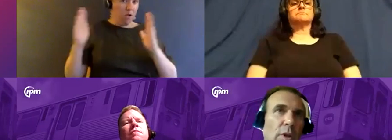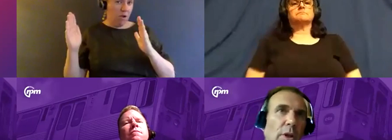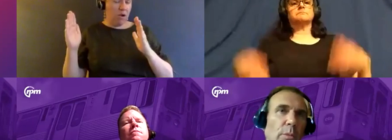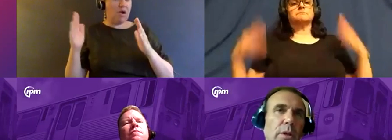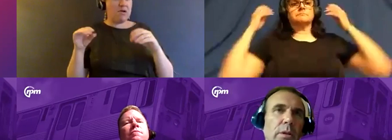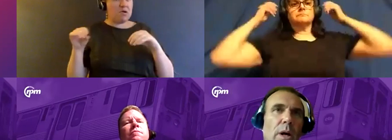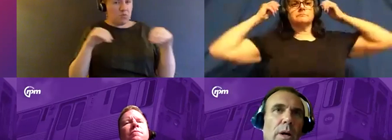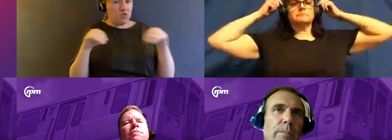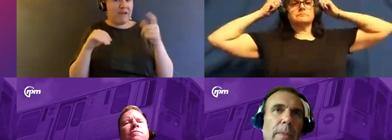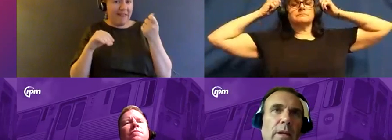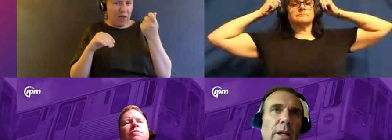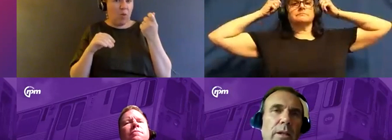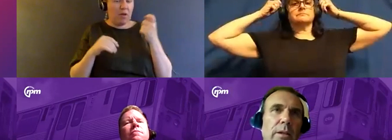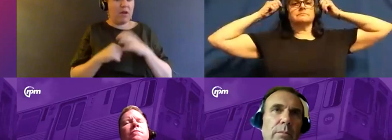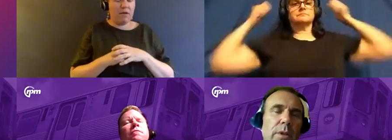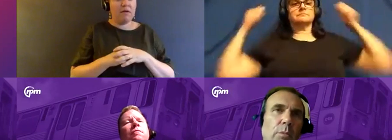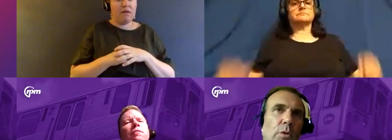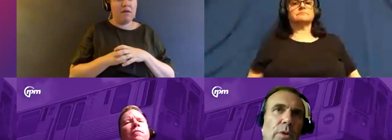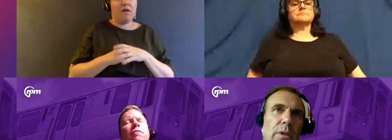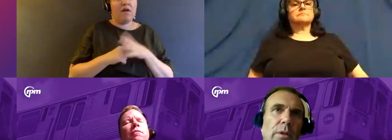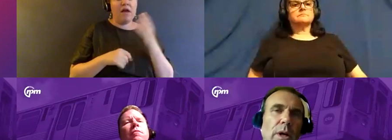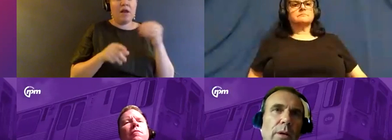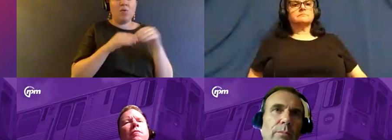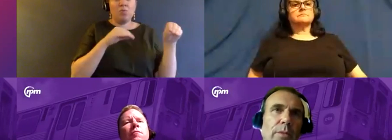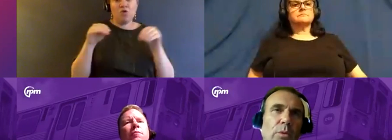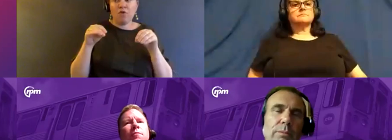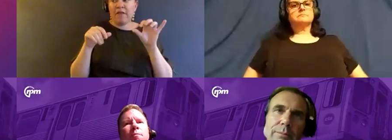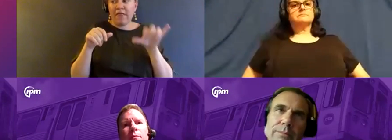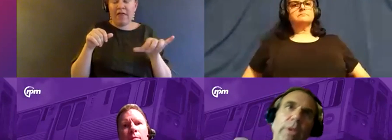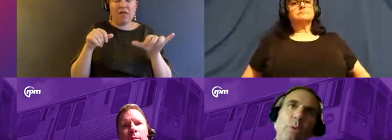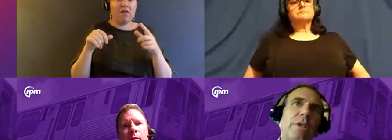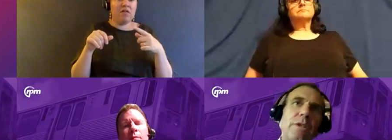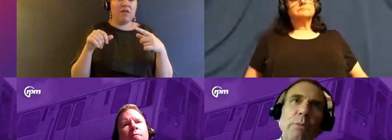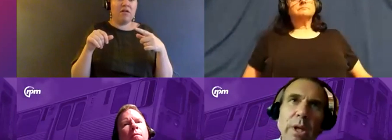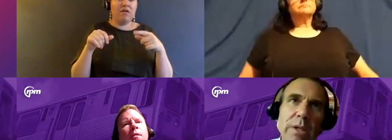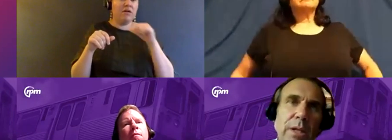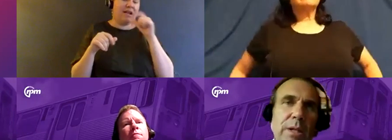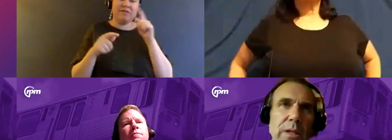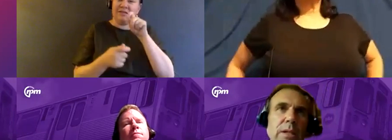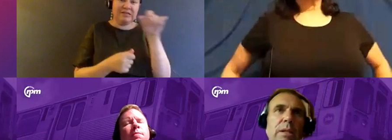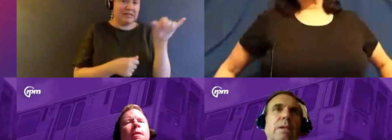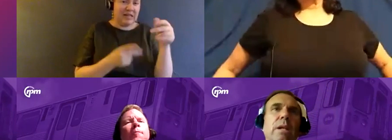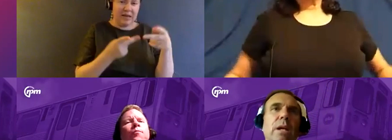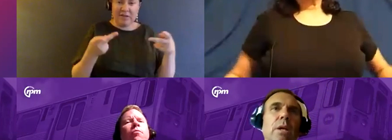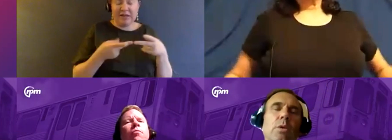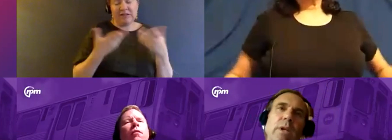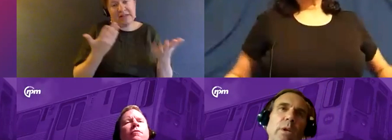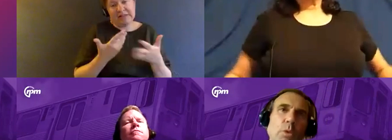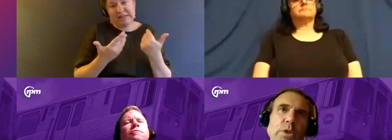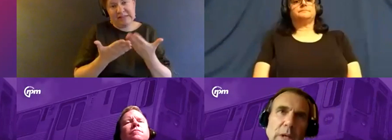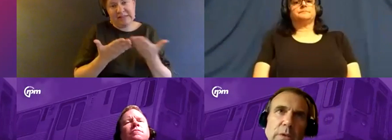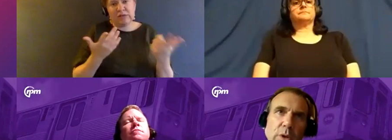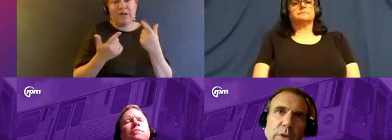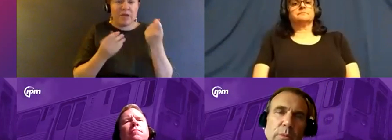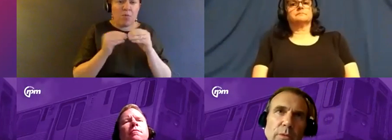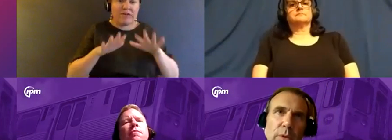moved a little bit, and in moving, they weren't in the same place, I guess is the easy thing to say. So we had a little more